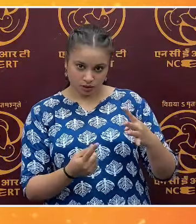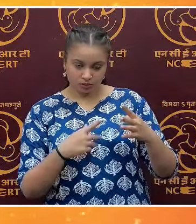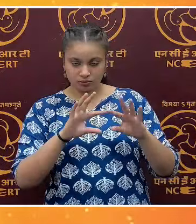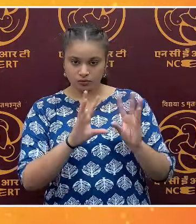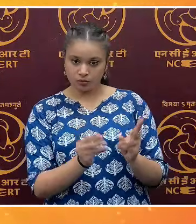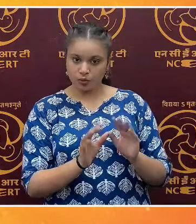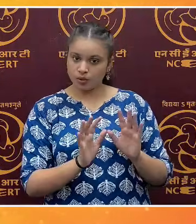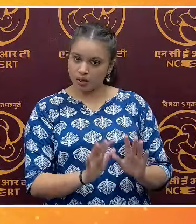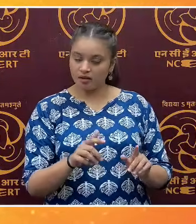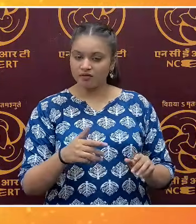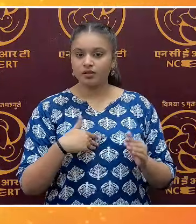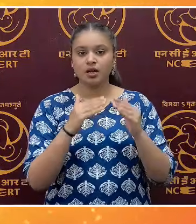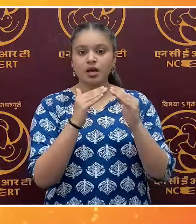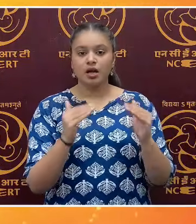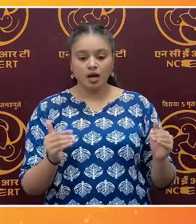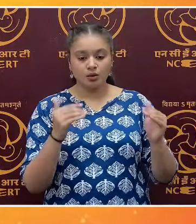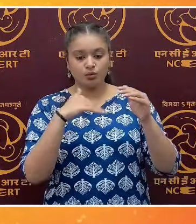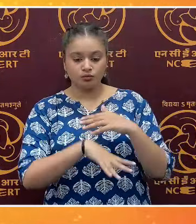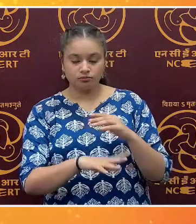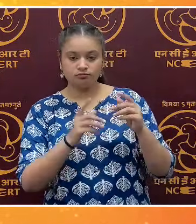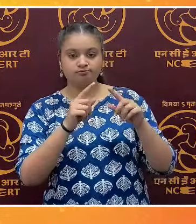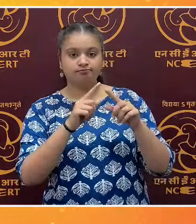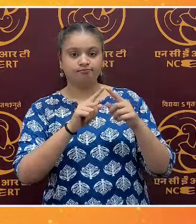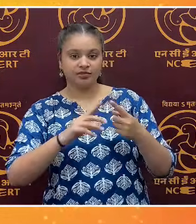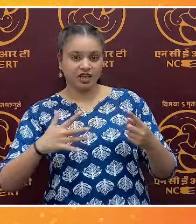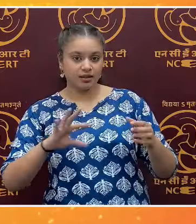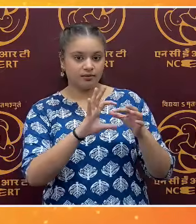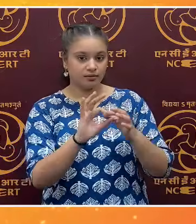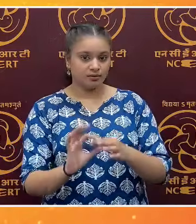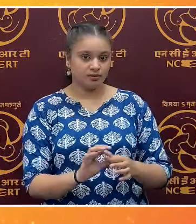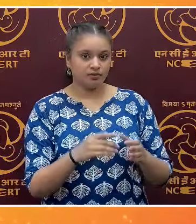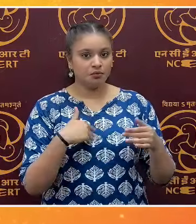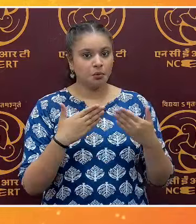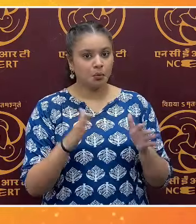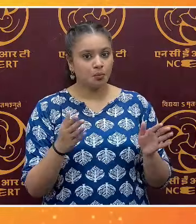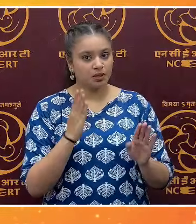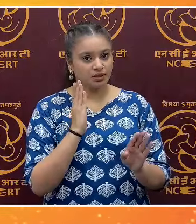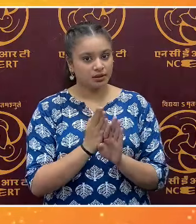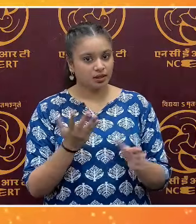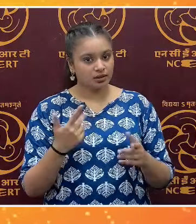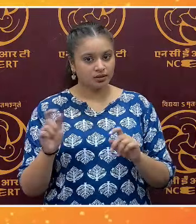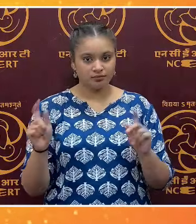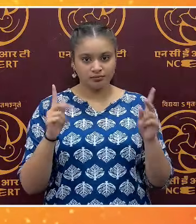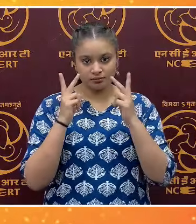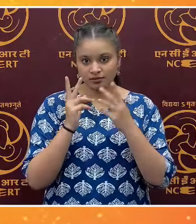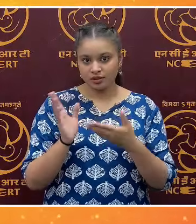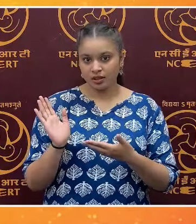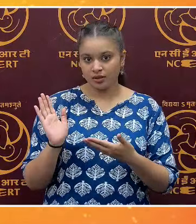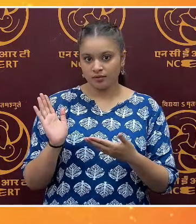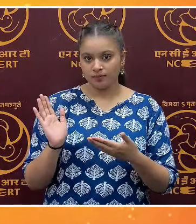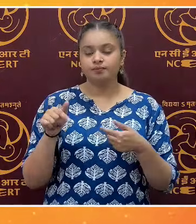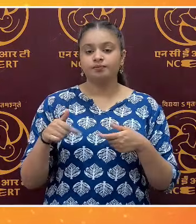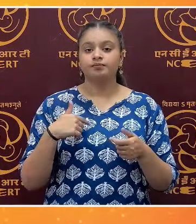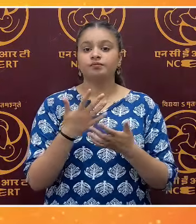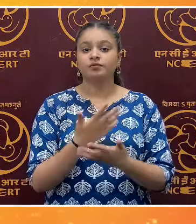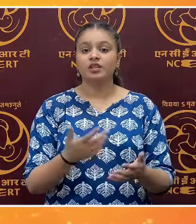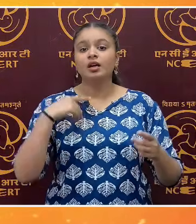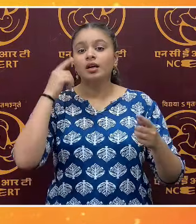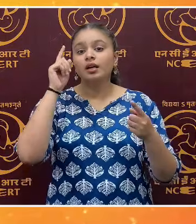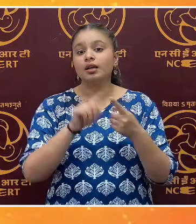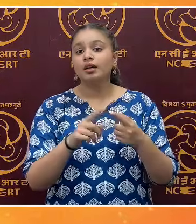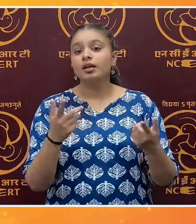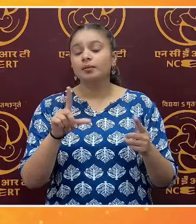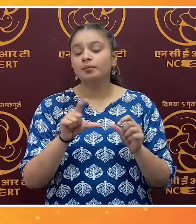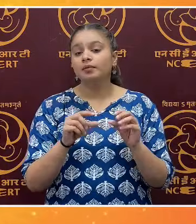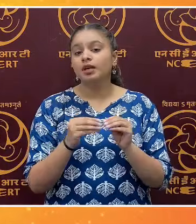itself it's a household circuit is there. So I have already opened. So you can see this household circuits, and this objective of this lab is